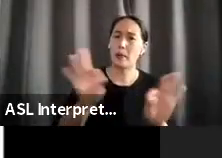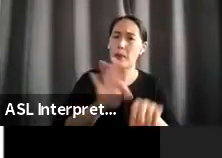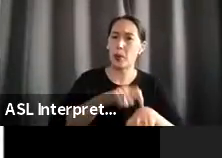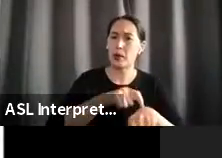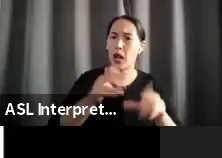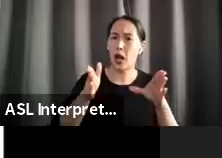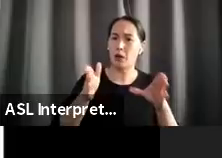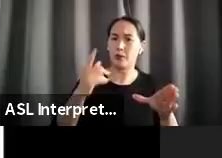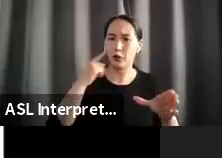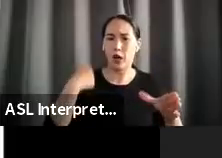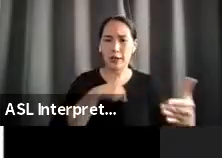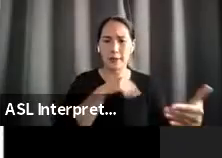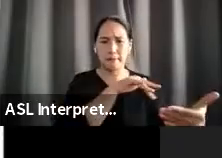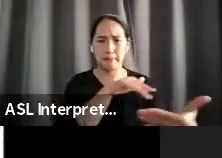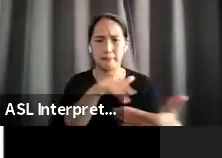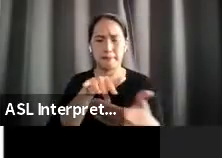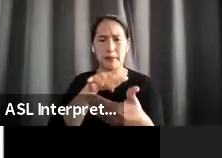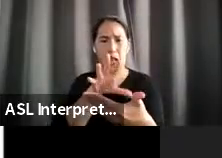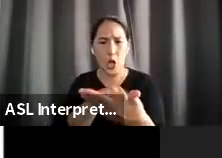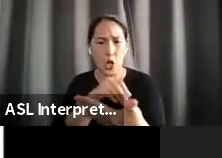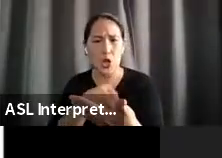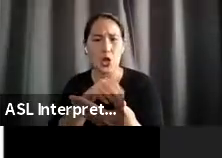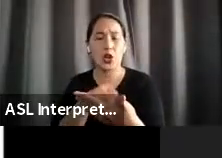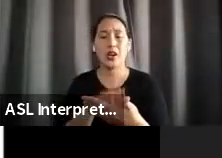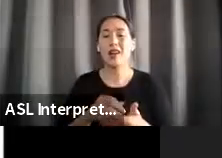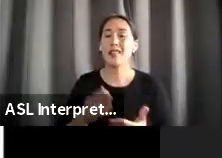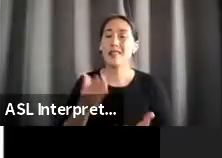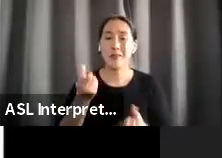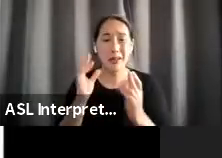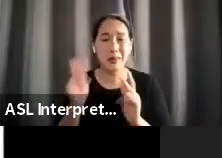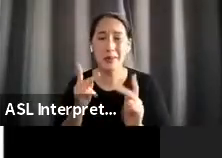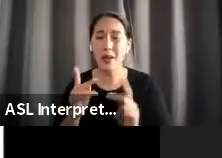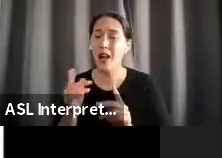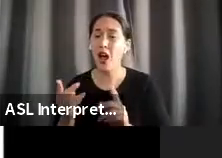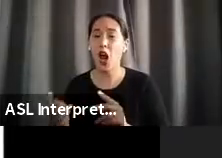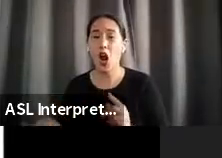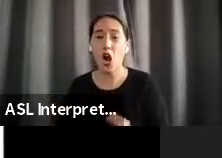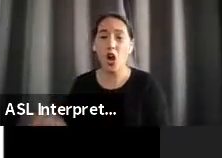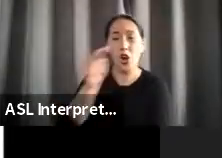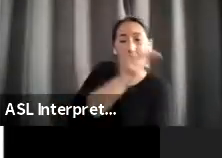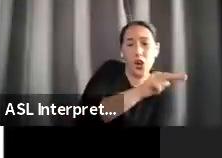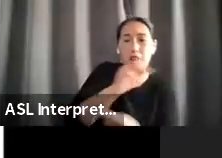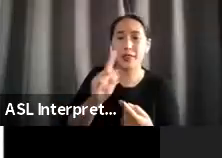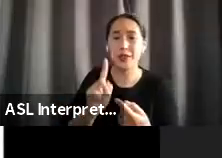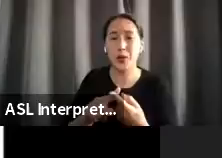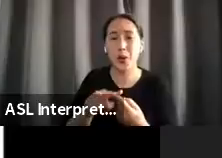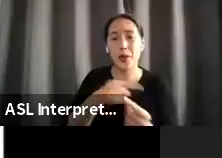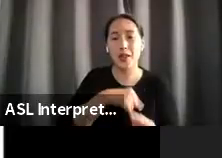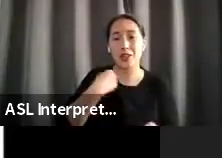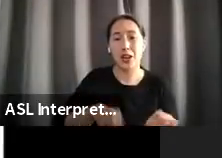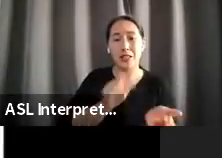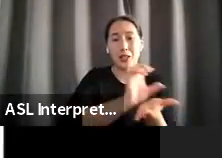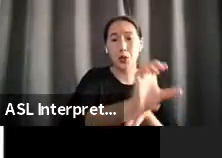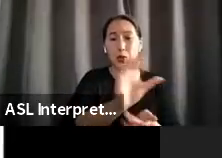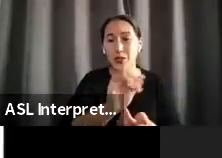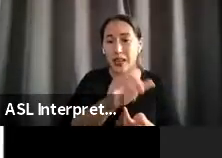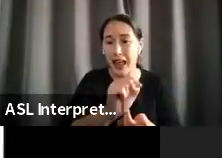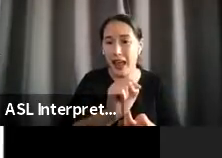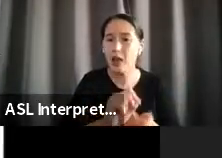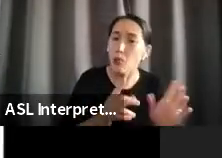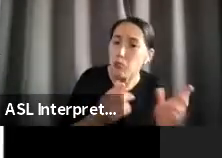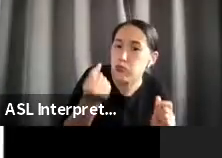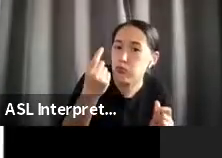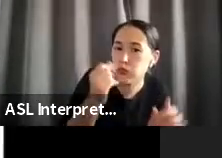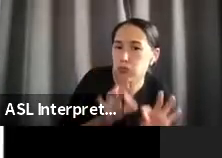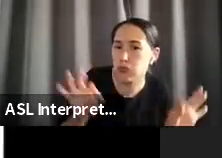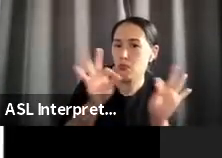of people are going back to kind of the Chinese Exclusion Act, or they're talking about, sometimes the Korean War and the Vietnam War. These are important things for us to